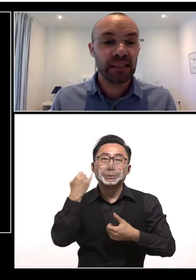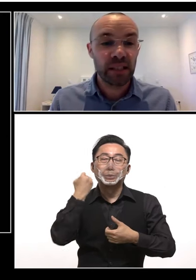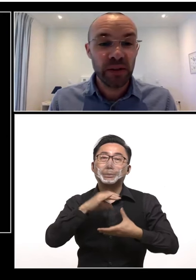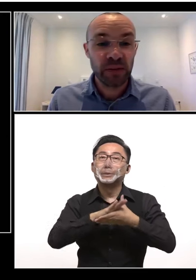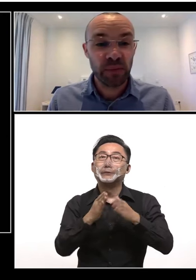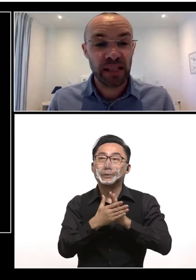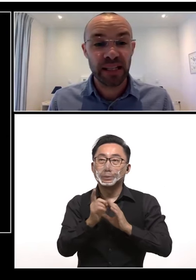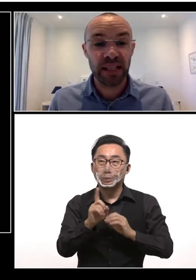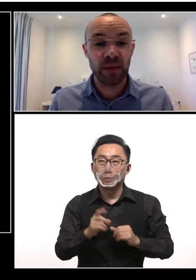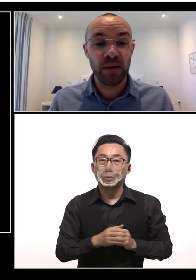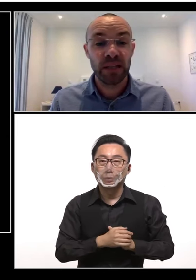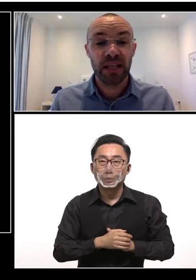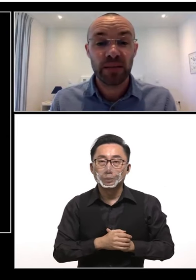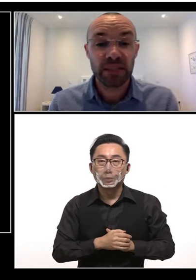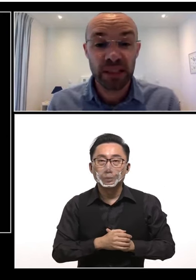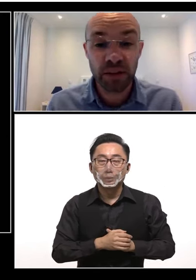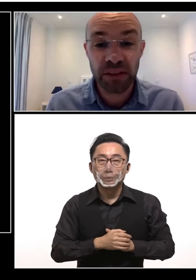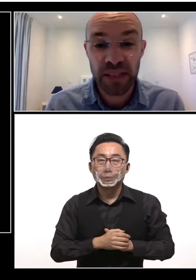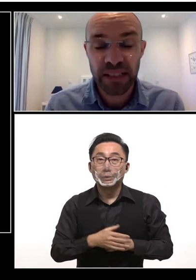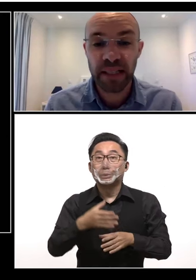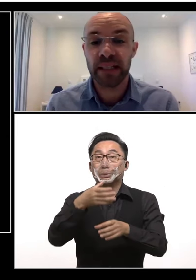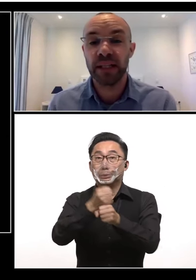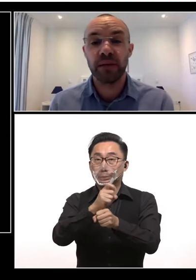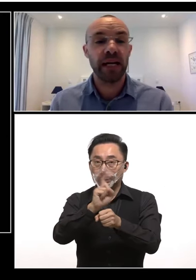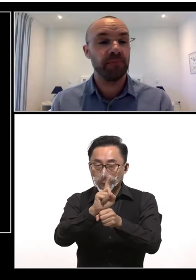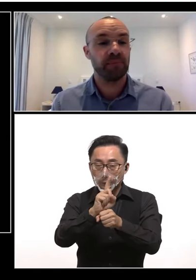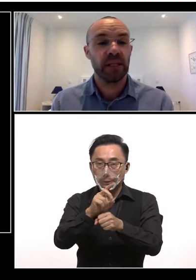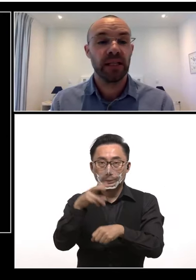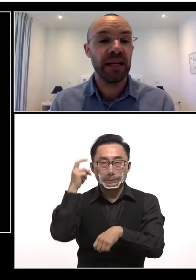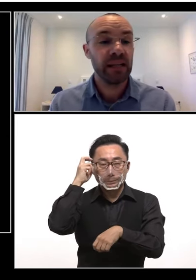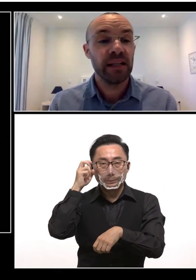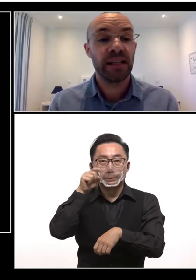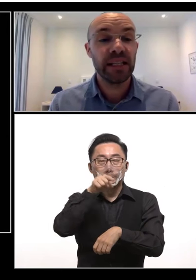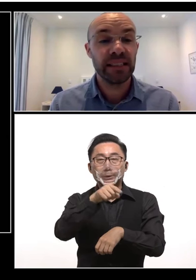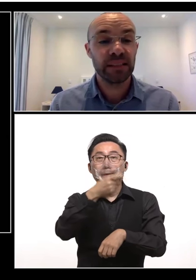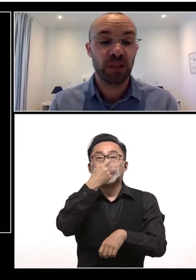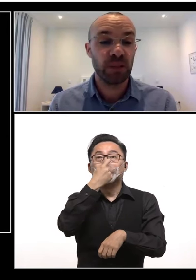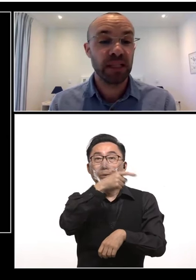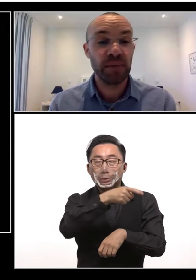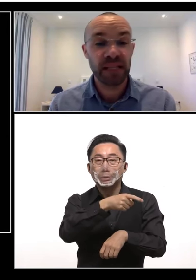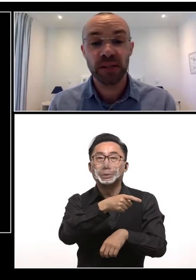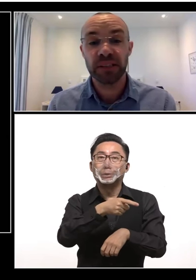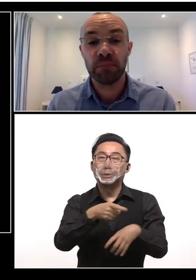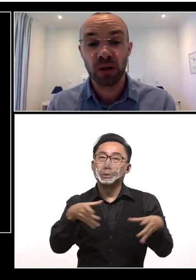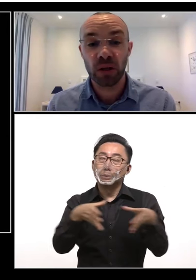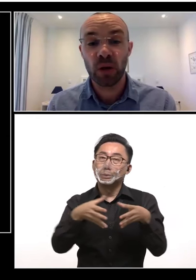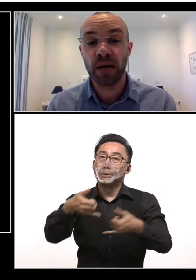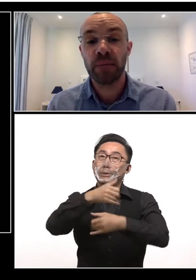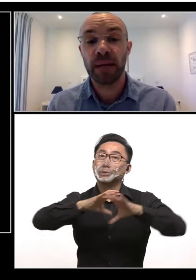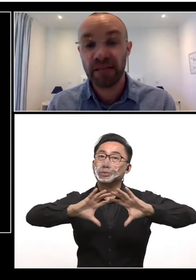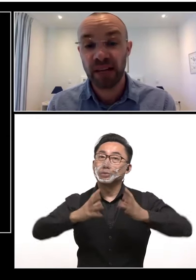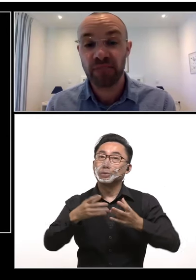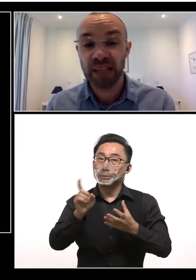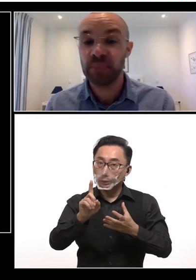Let's conclude by thinking about collaborative inclusive theatre making in the UK. Here, theatre is predominantly made using a model whereby